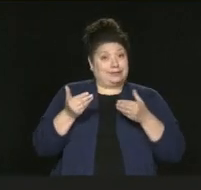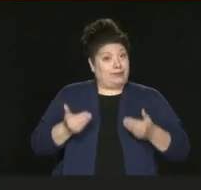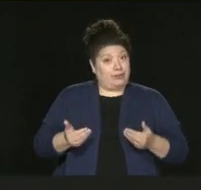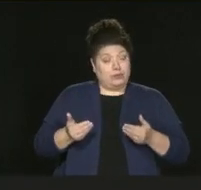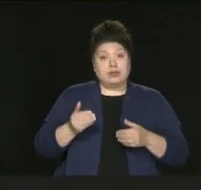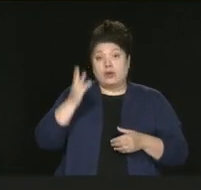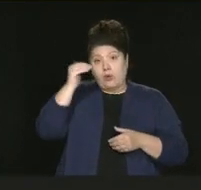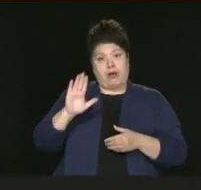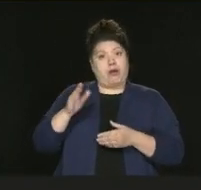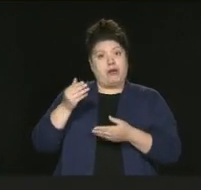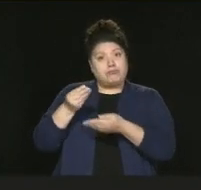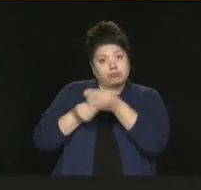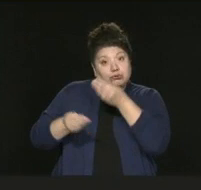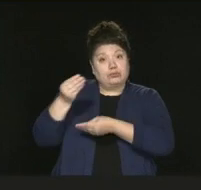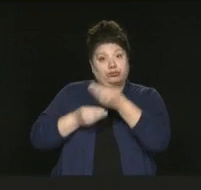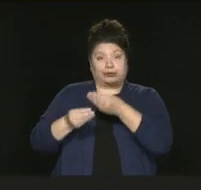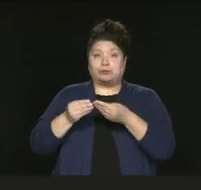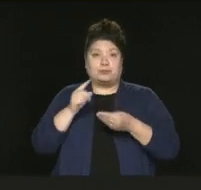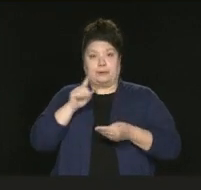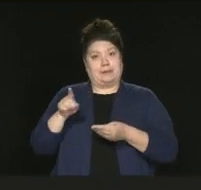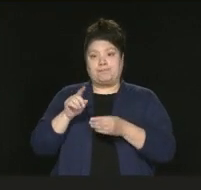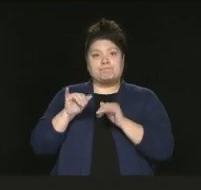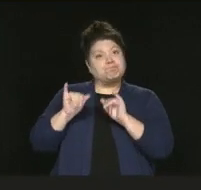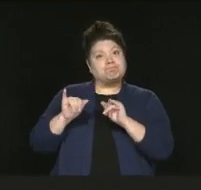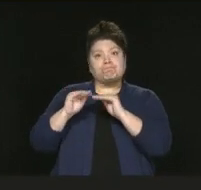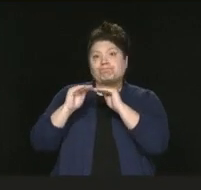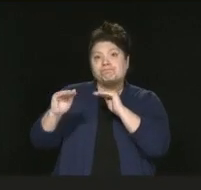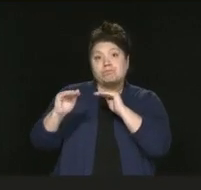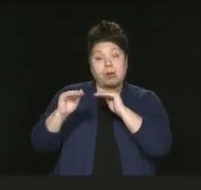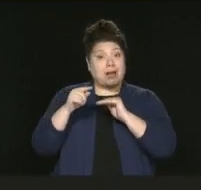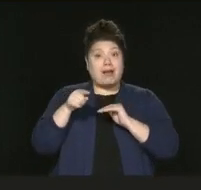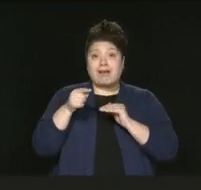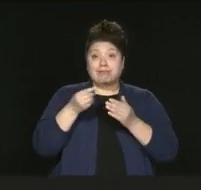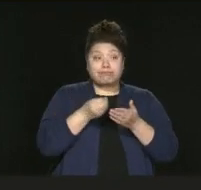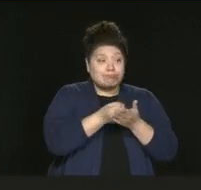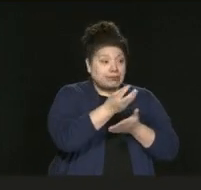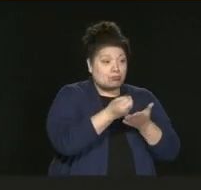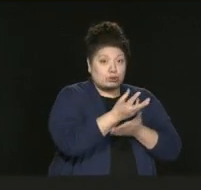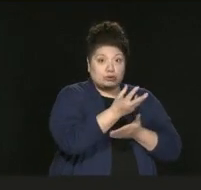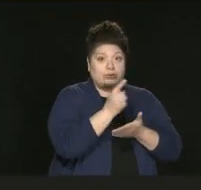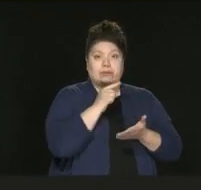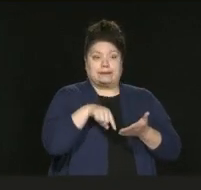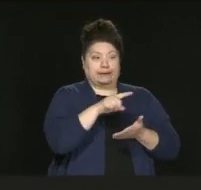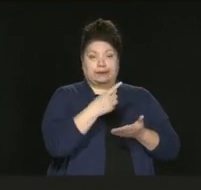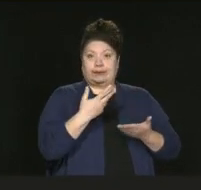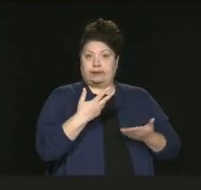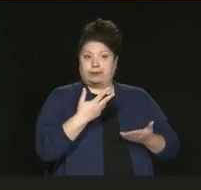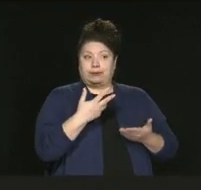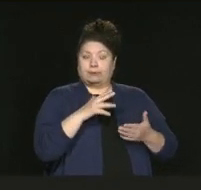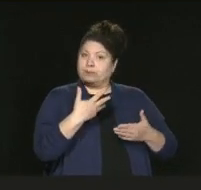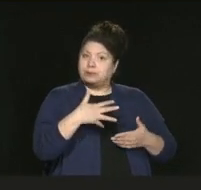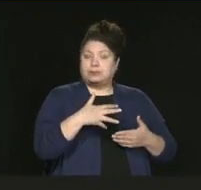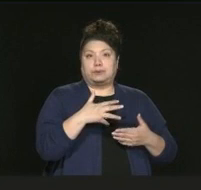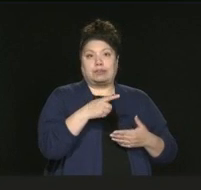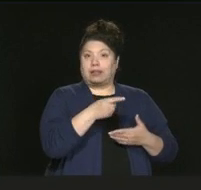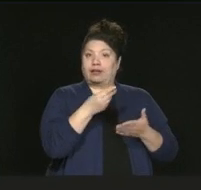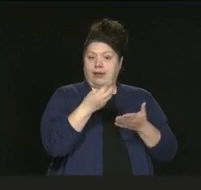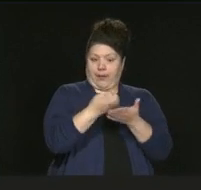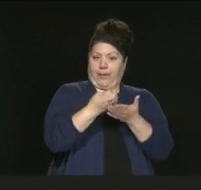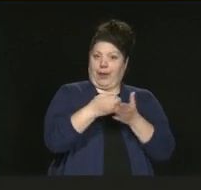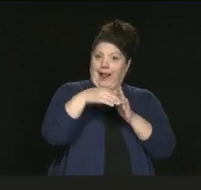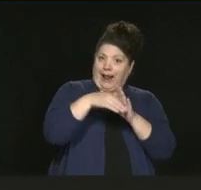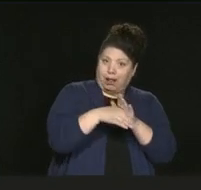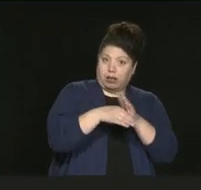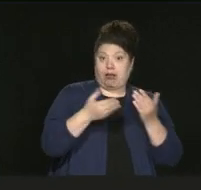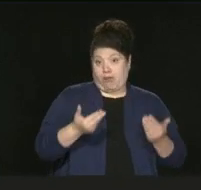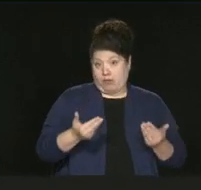measure that loss of purchasing power? Answer. Thank you very much. Well, our seniors were affected in many different ways by this crisis, of course,